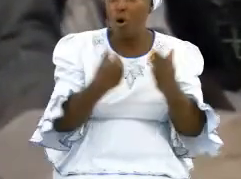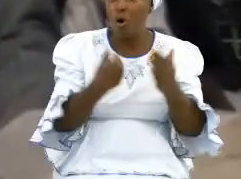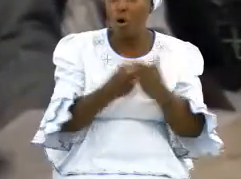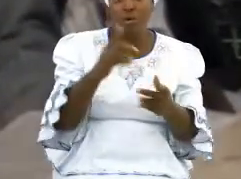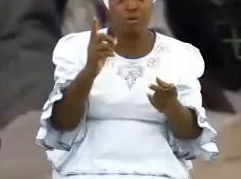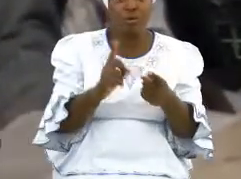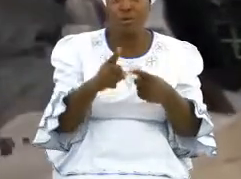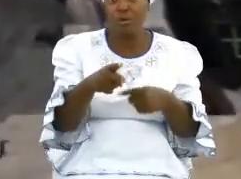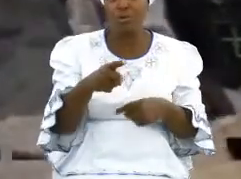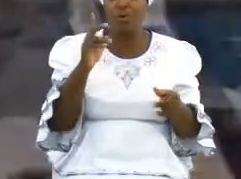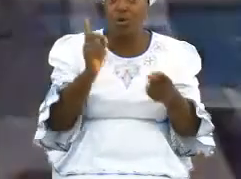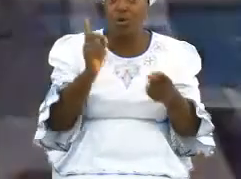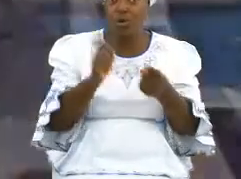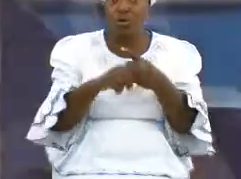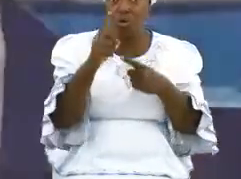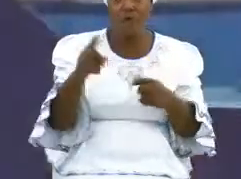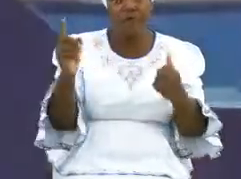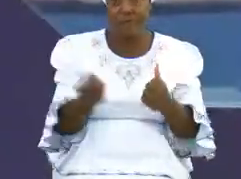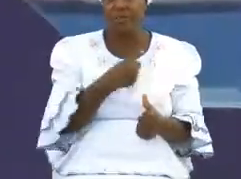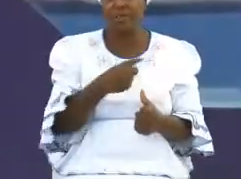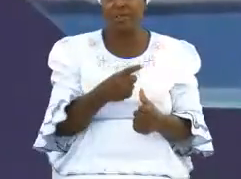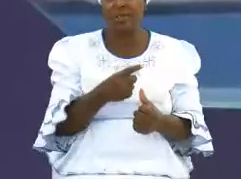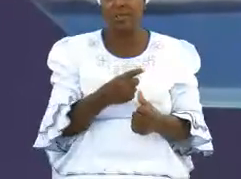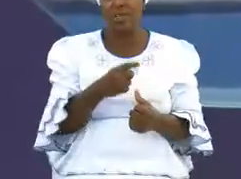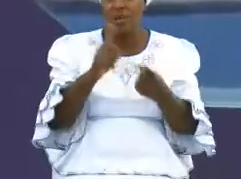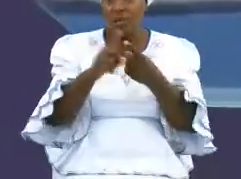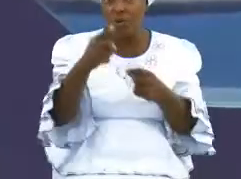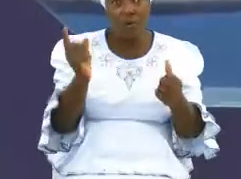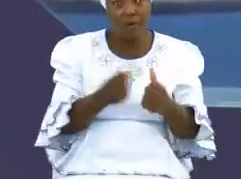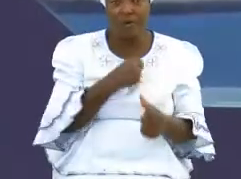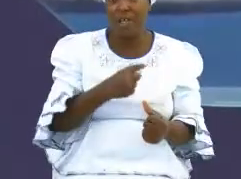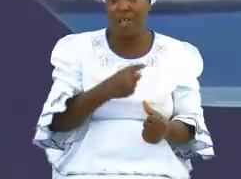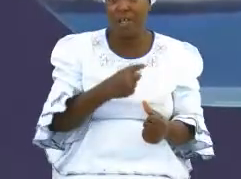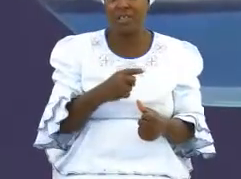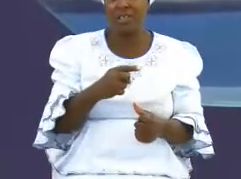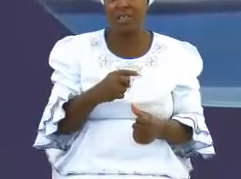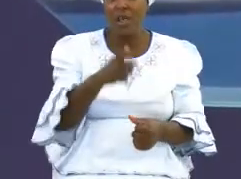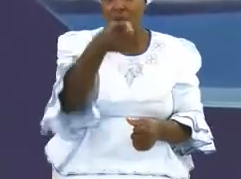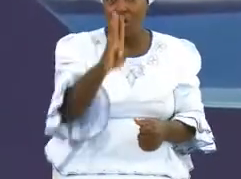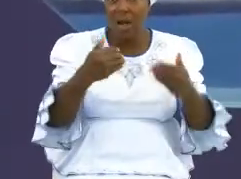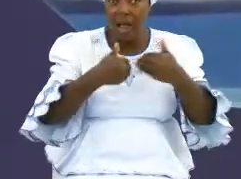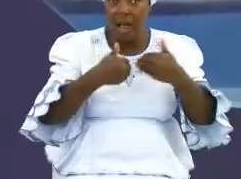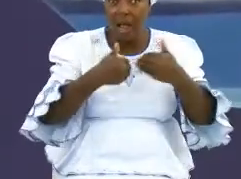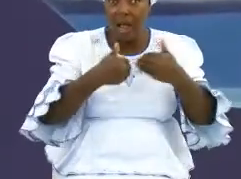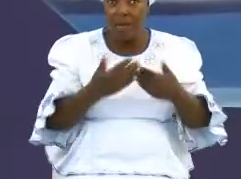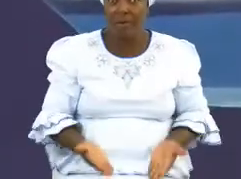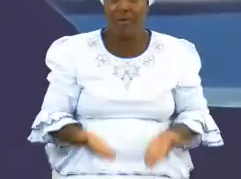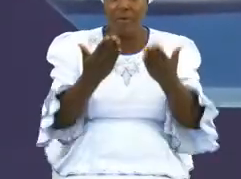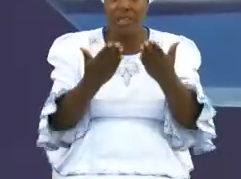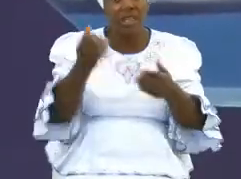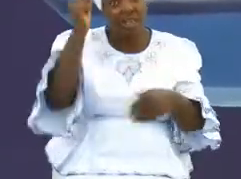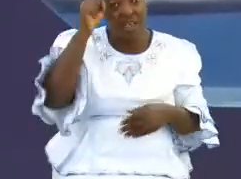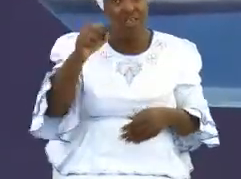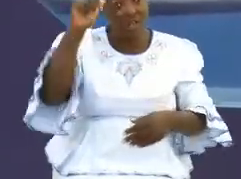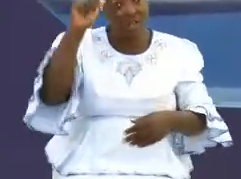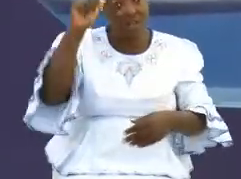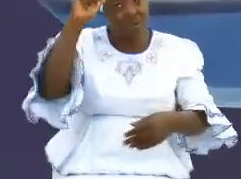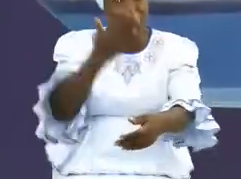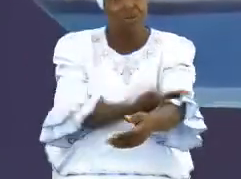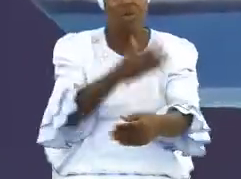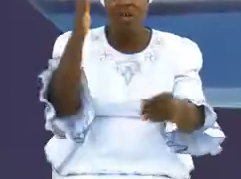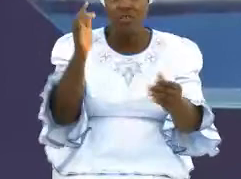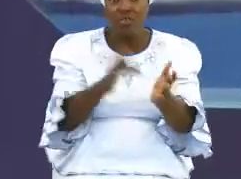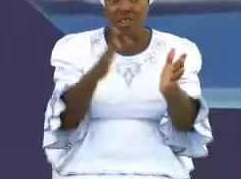unto you, unto you first. God, having raised up his son Jesus,